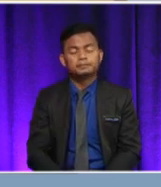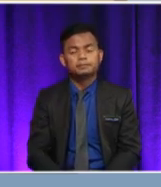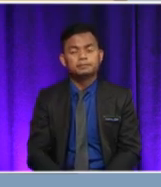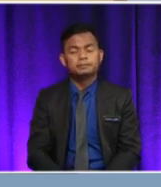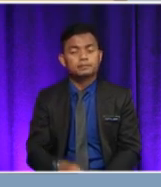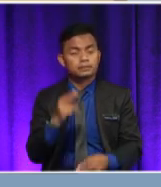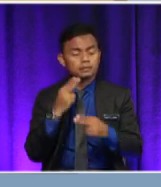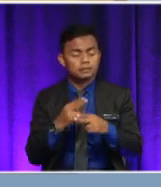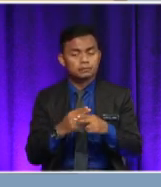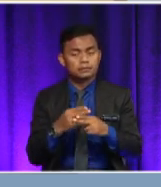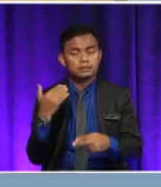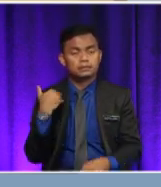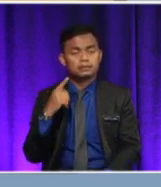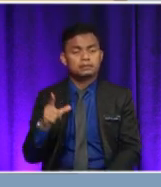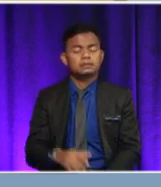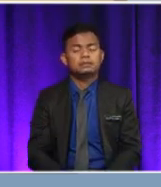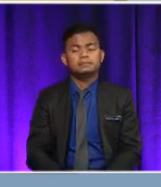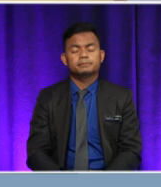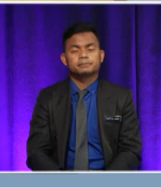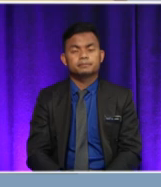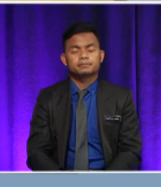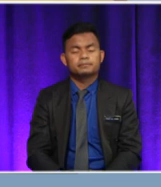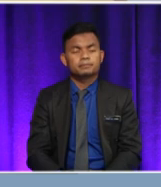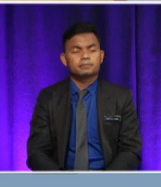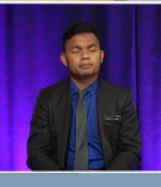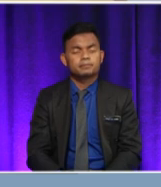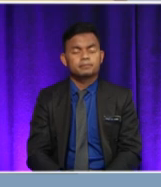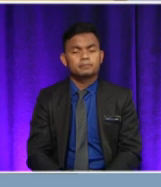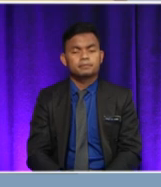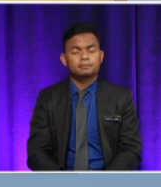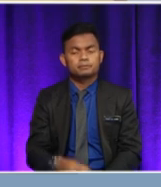is, and she, or the other option, yes,